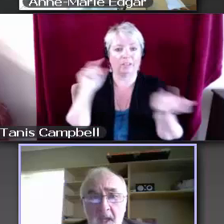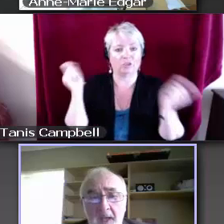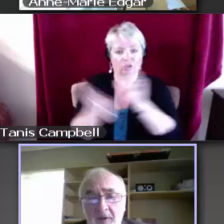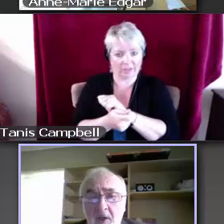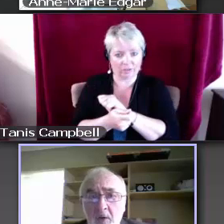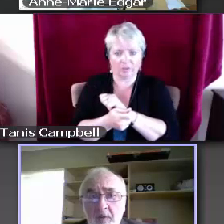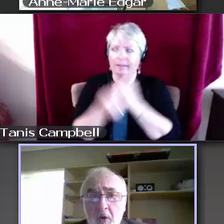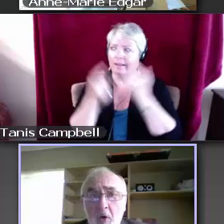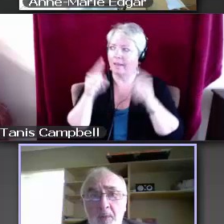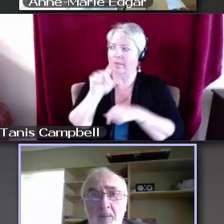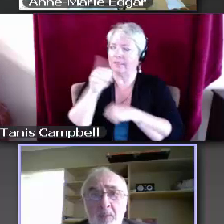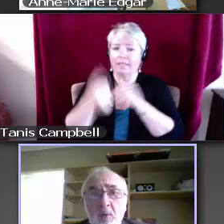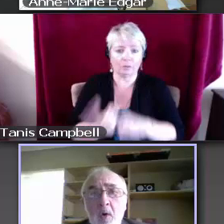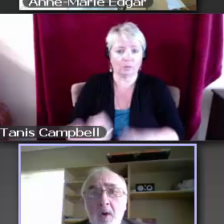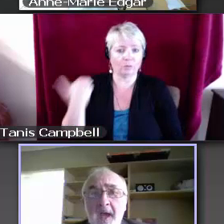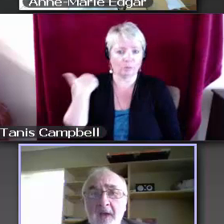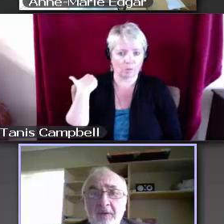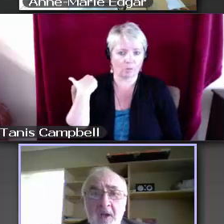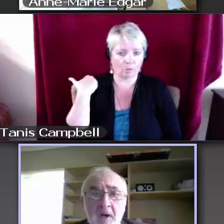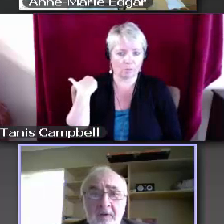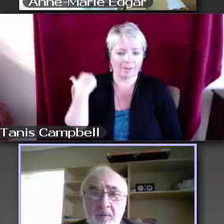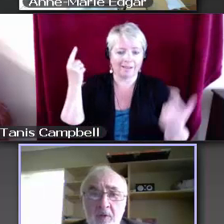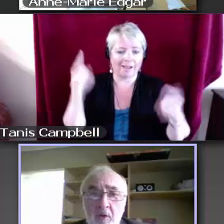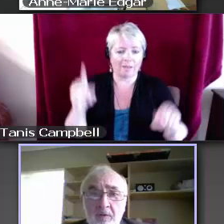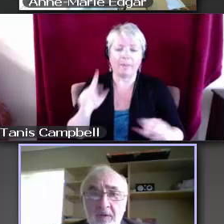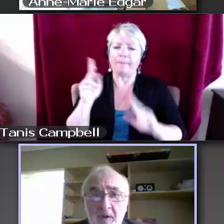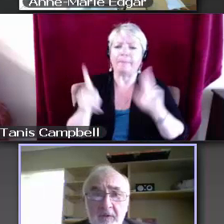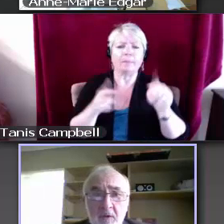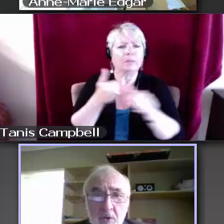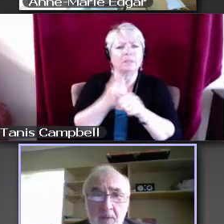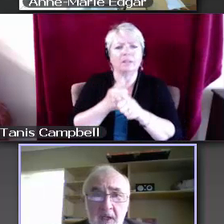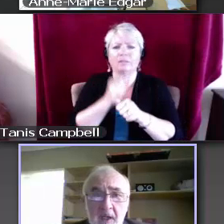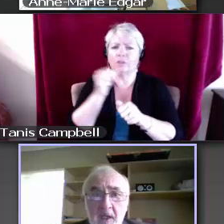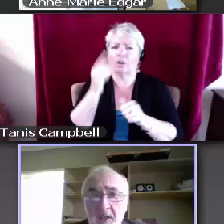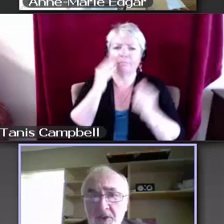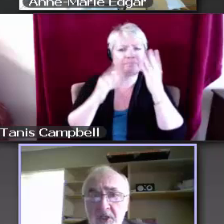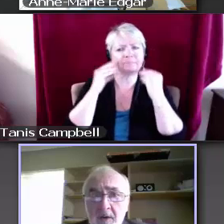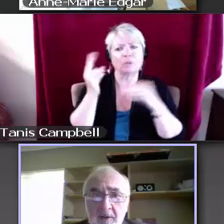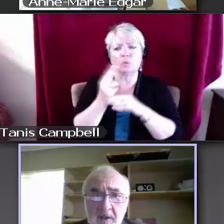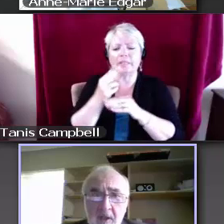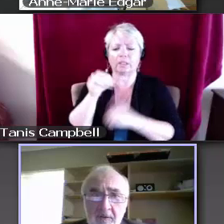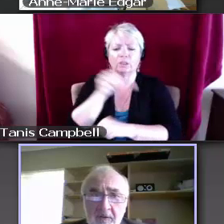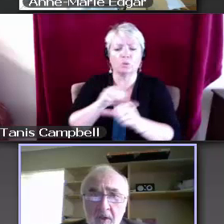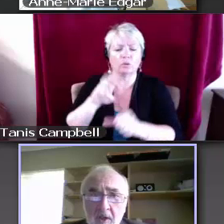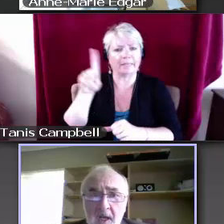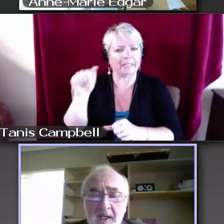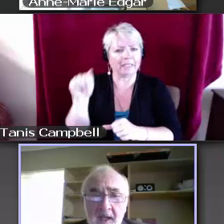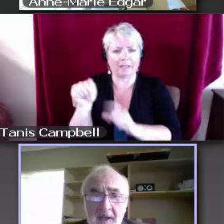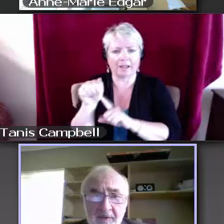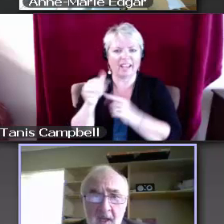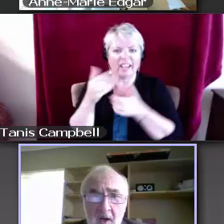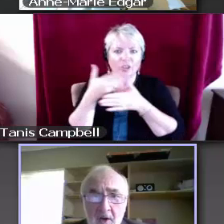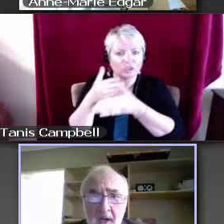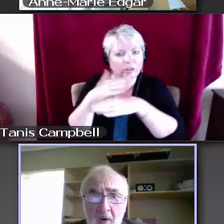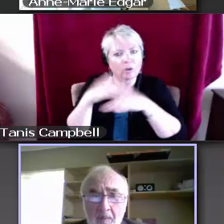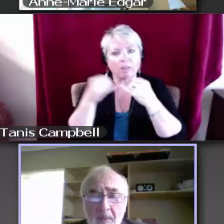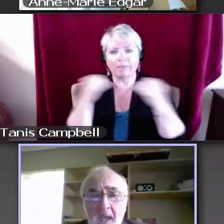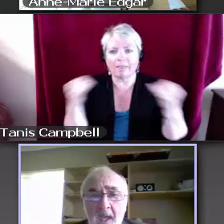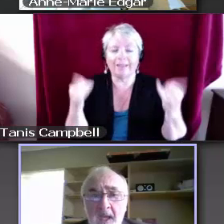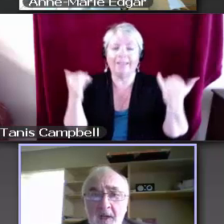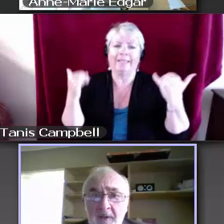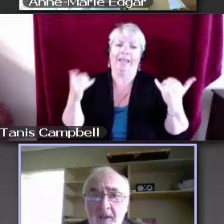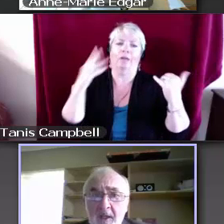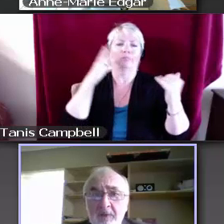ago. And 10 years ago, people weren't as accustomed to using the social media and sharing things online as they are